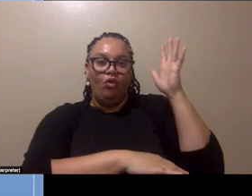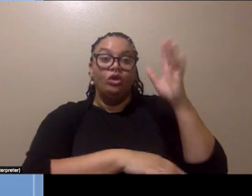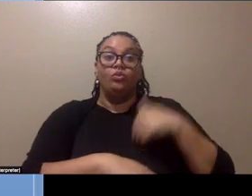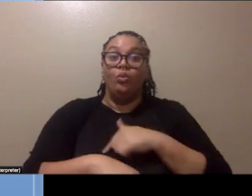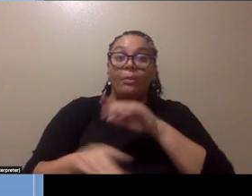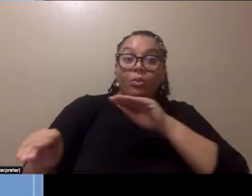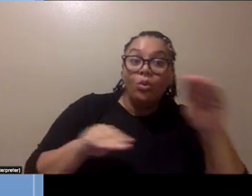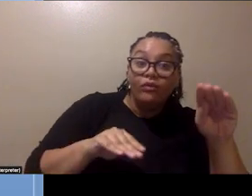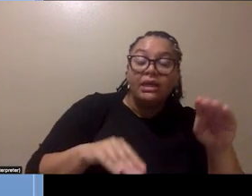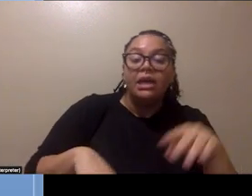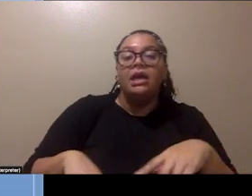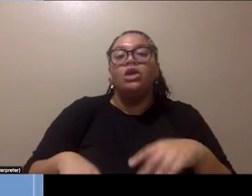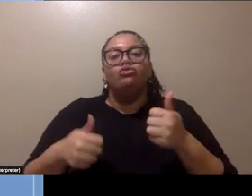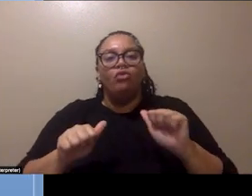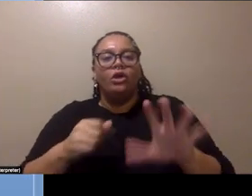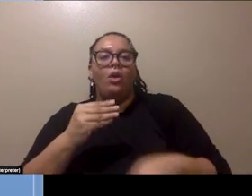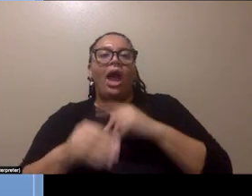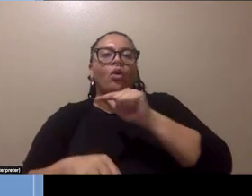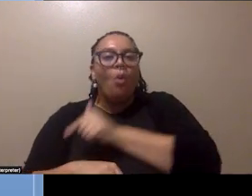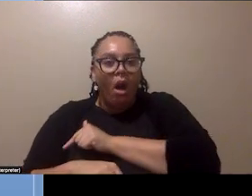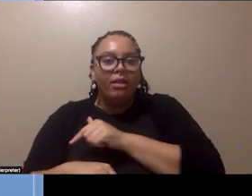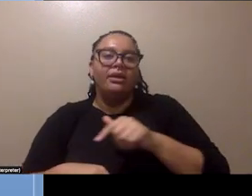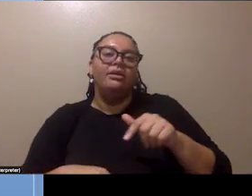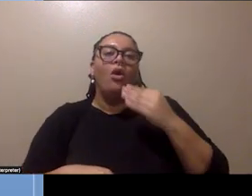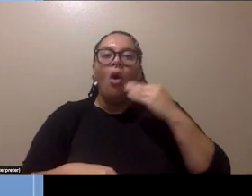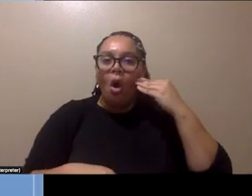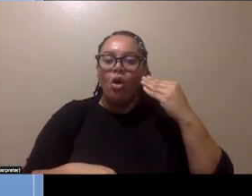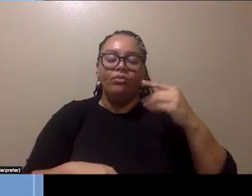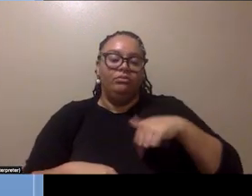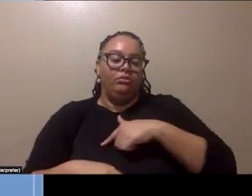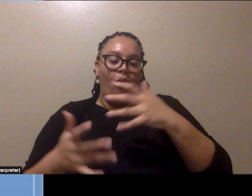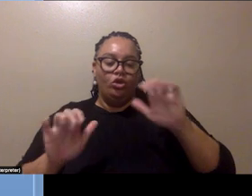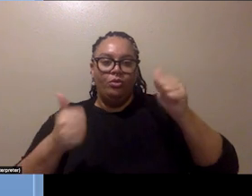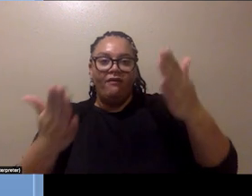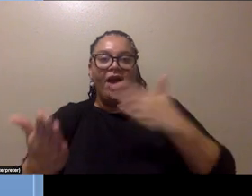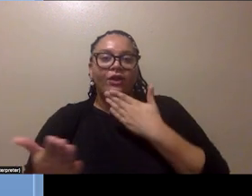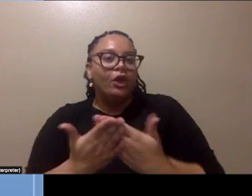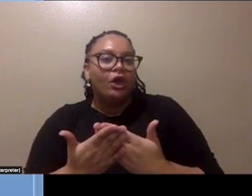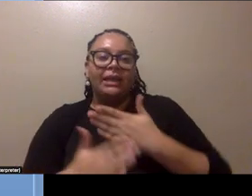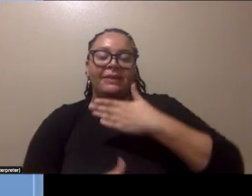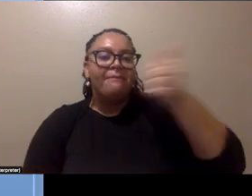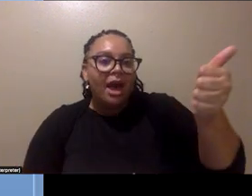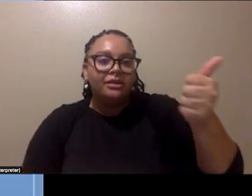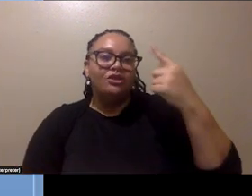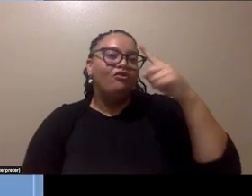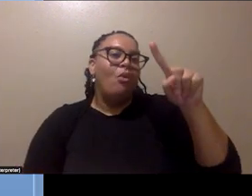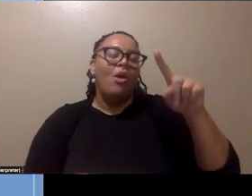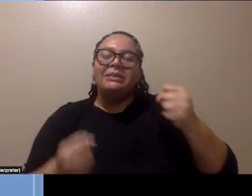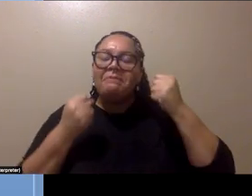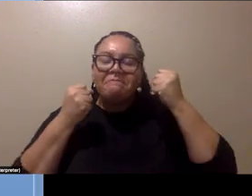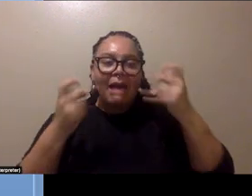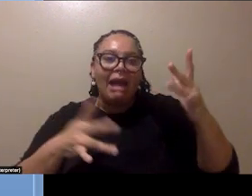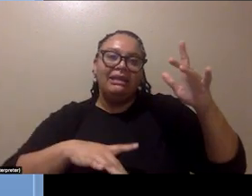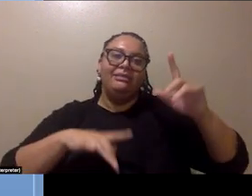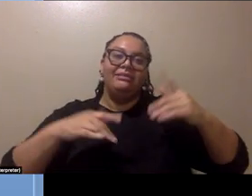these managed forests. When we're removing it and trying to add in quality habitat, we're looking to see if we can provide the best quality for